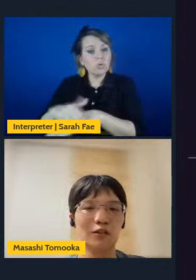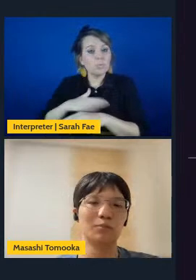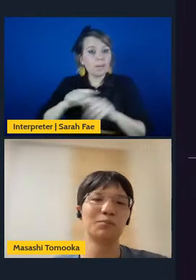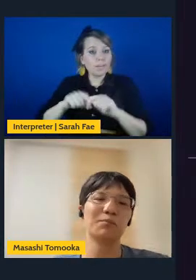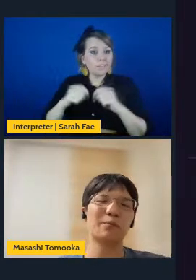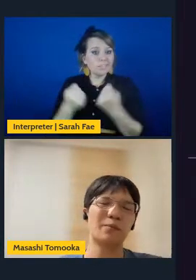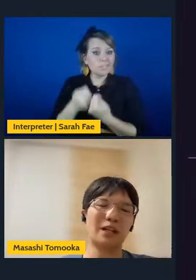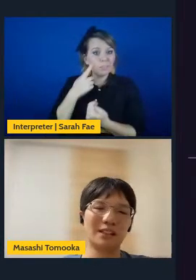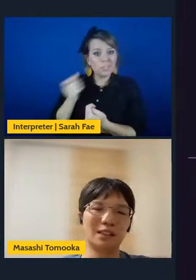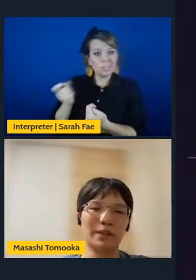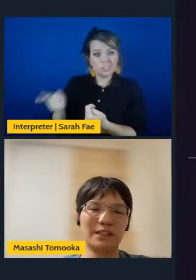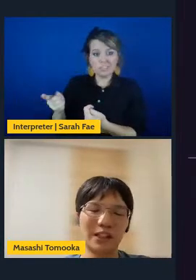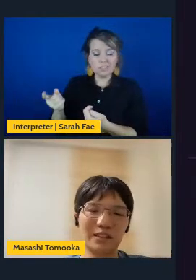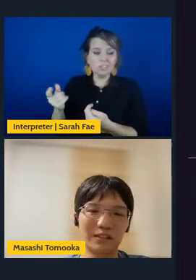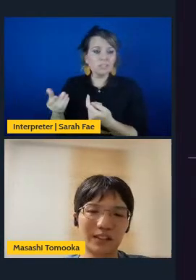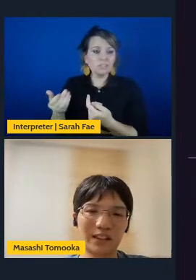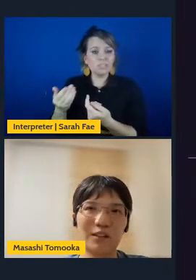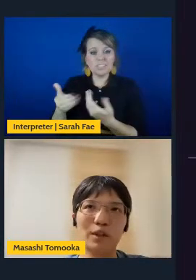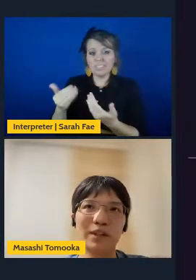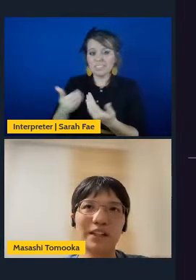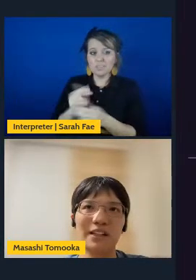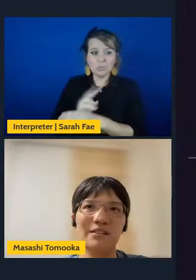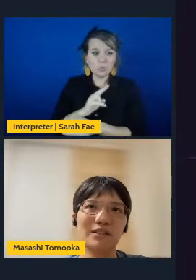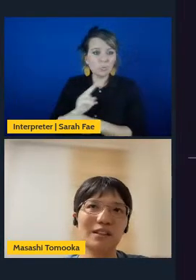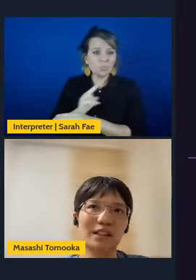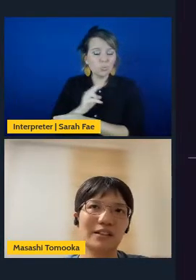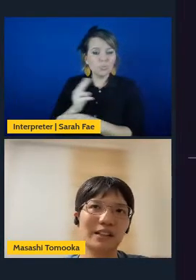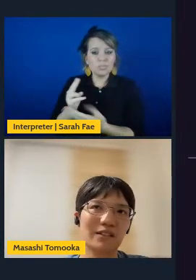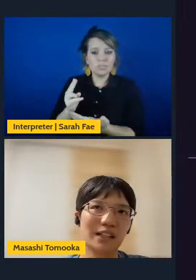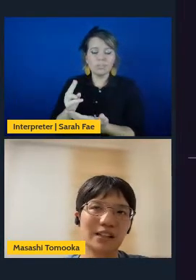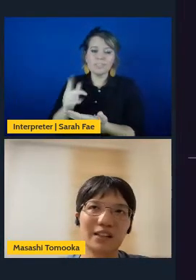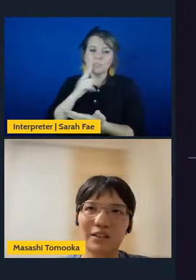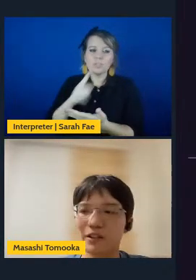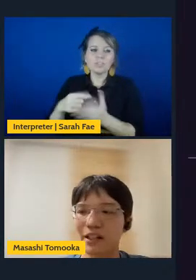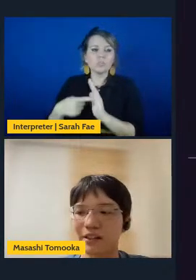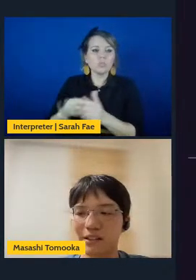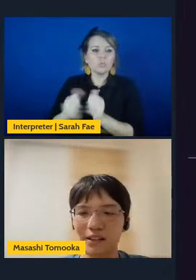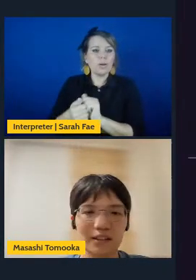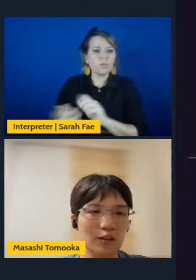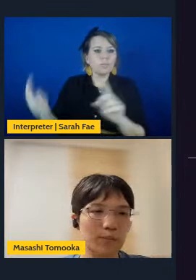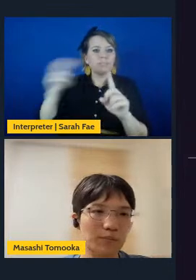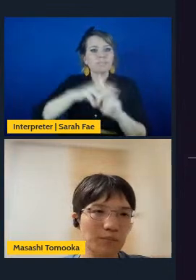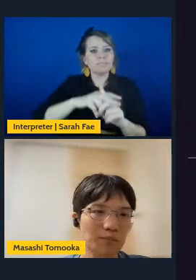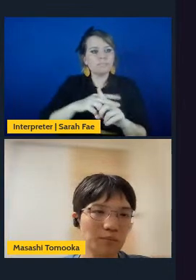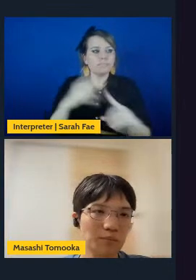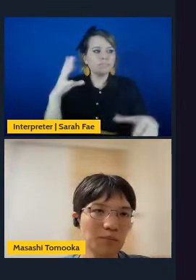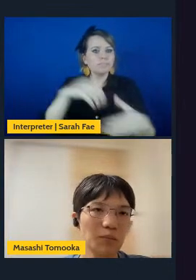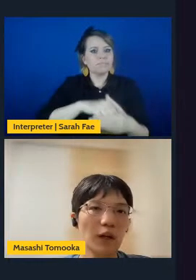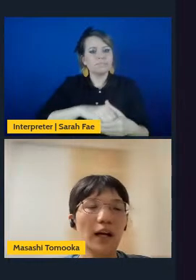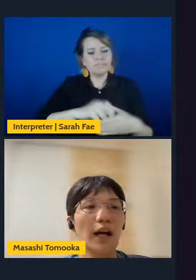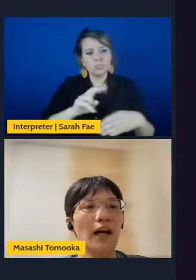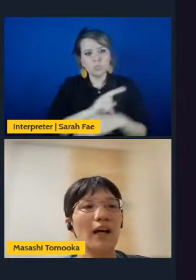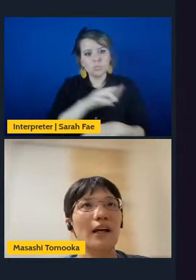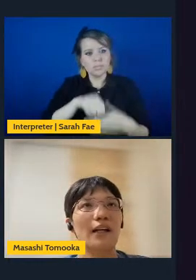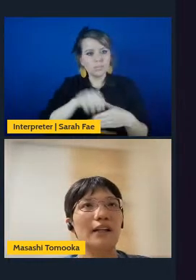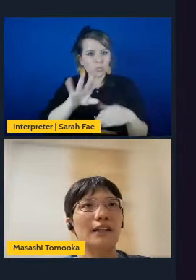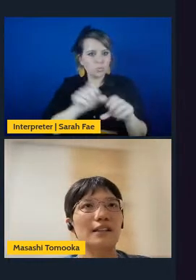free from specific front-end implementation. You can try it if you are interested.